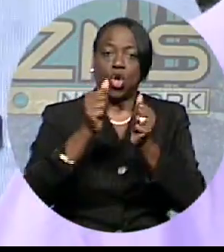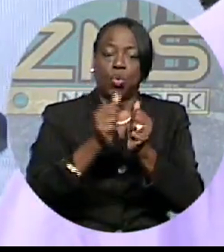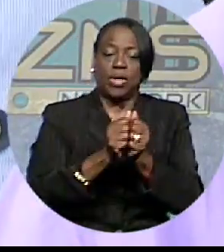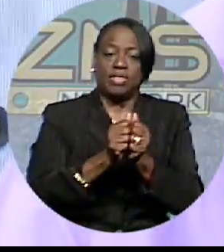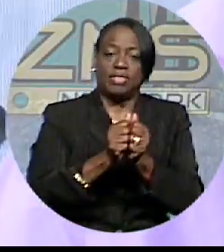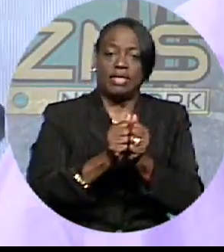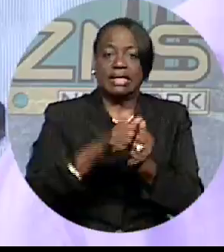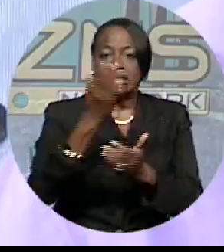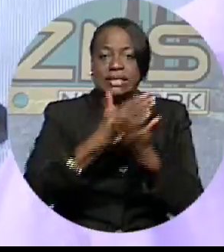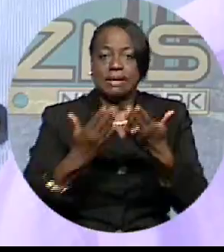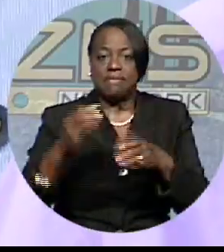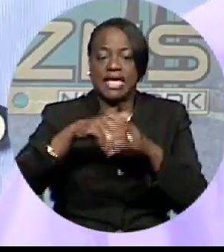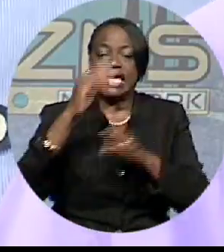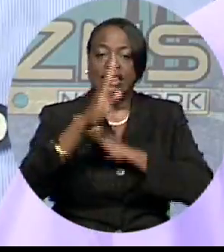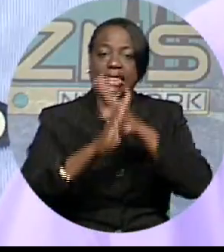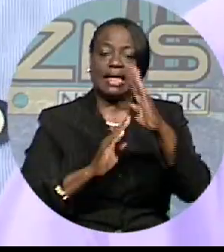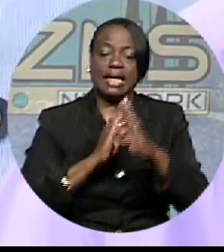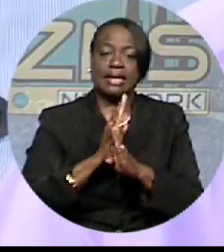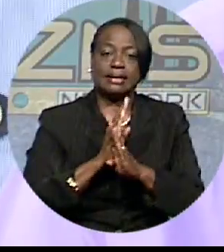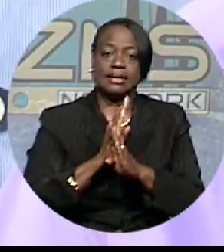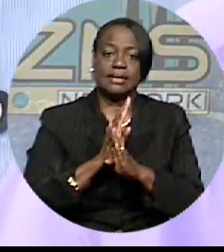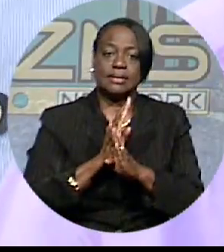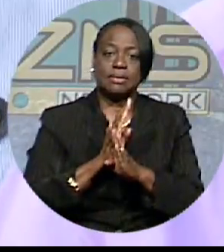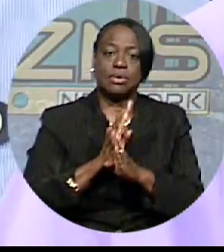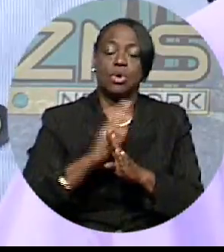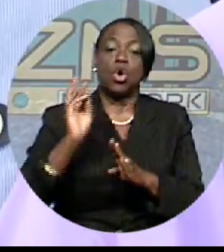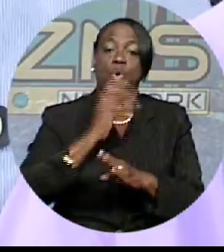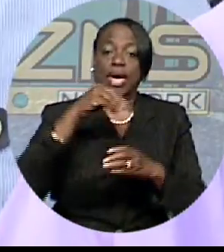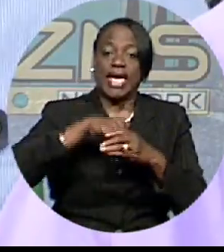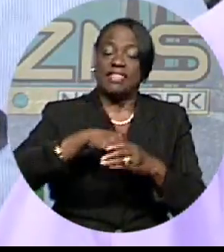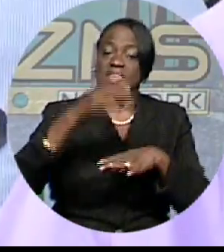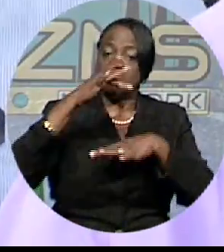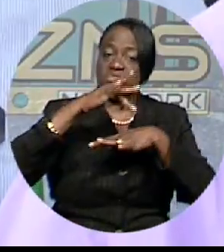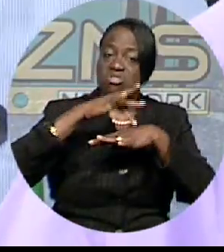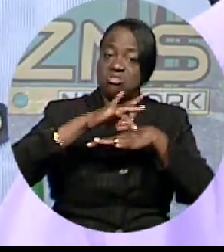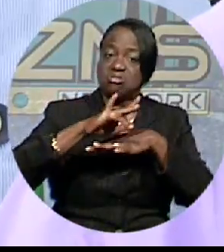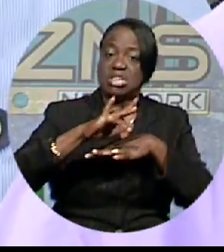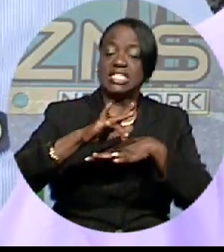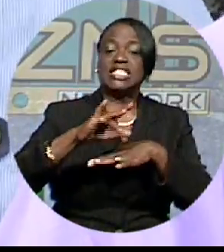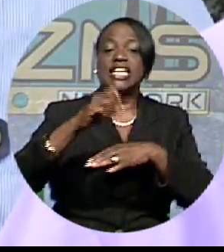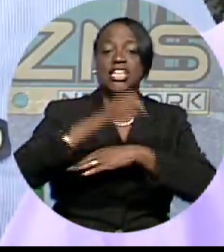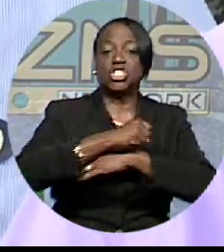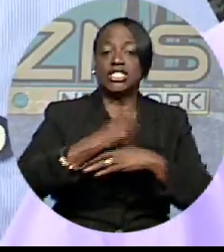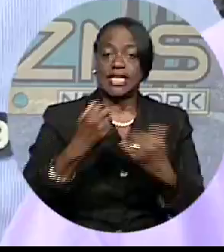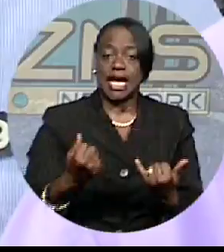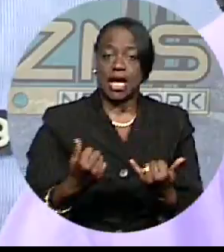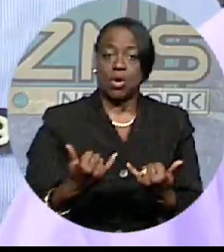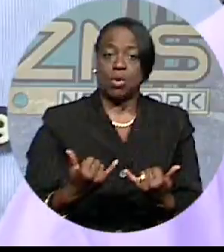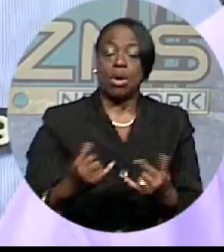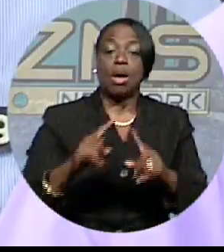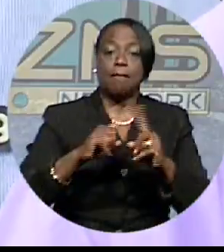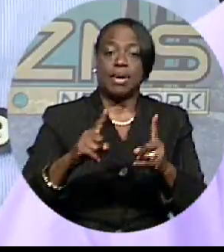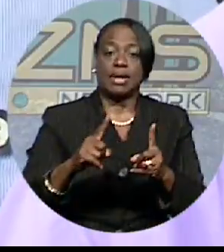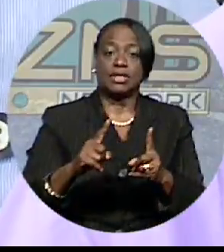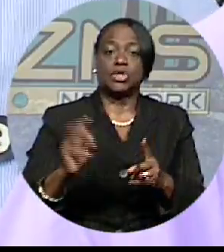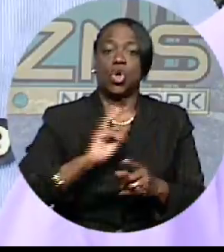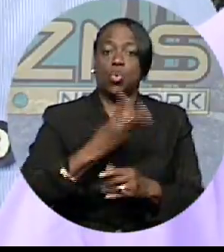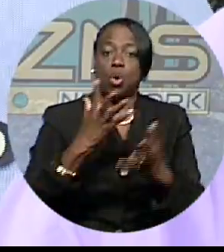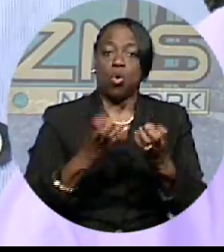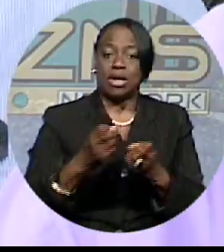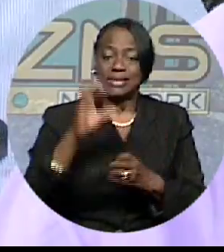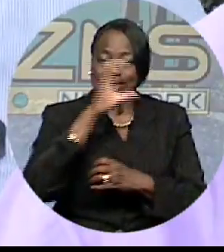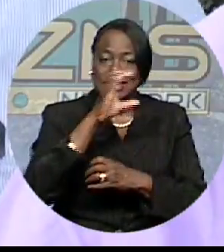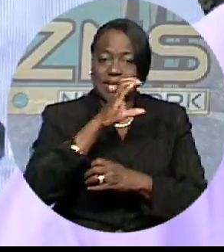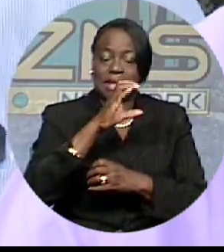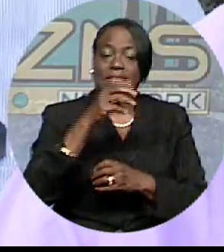hand. We're in the early stages of the investigation at this time. However, we'd like to seek the